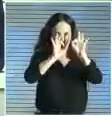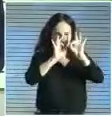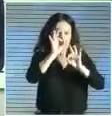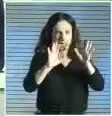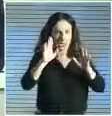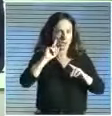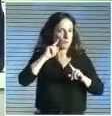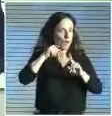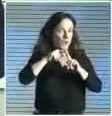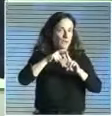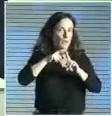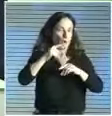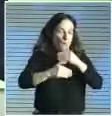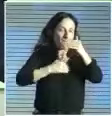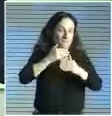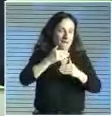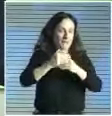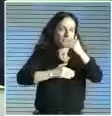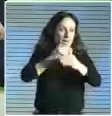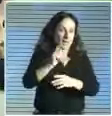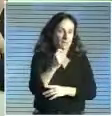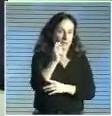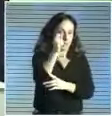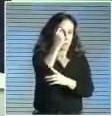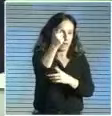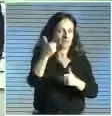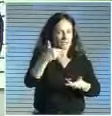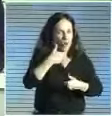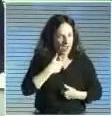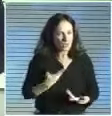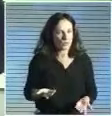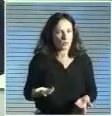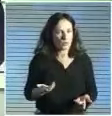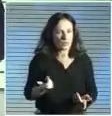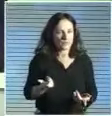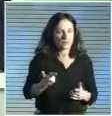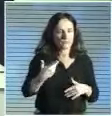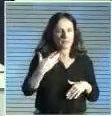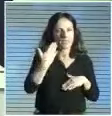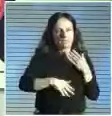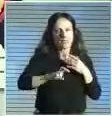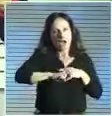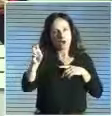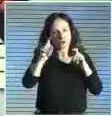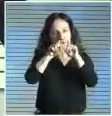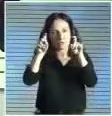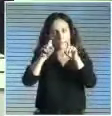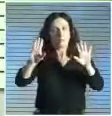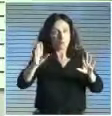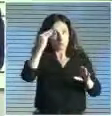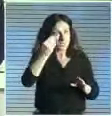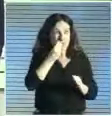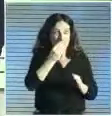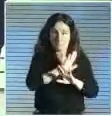to limitate the freedom of operators, but sometimes it's probably the better way to build a